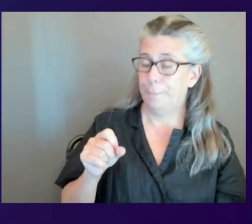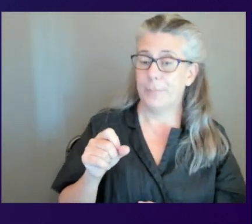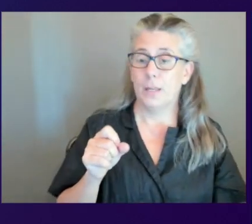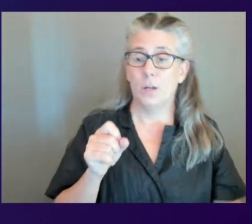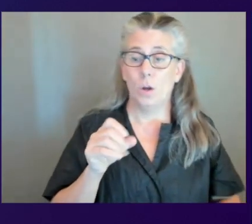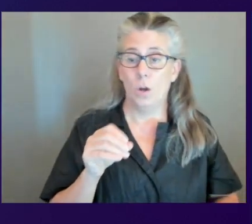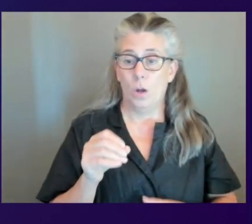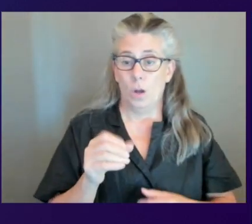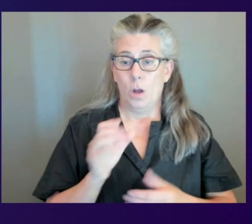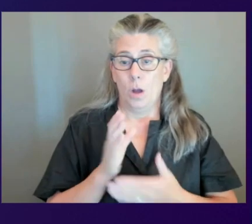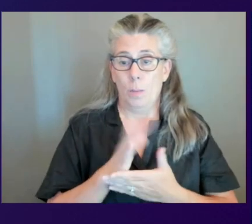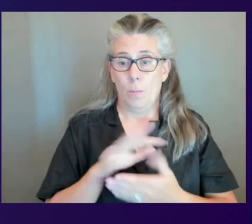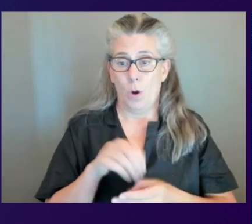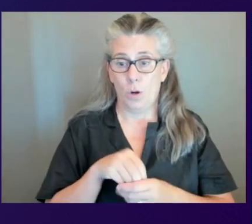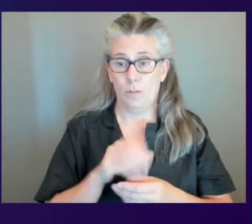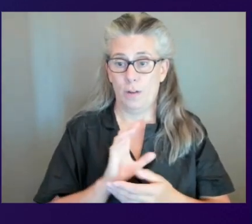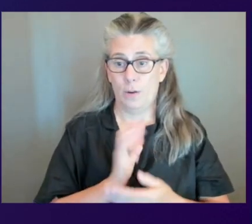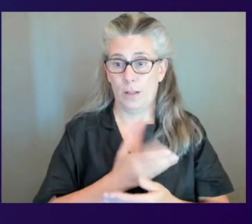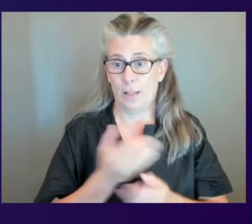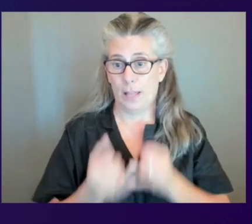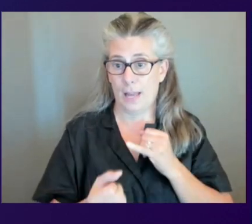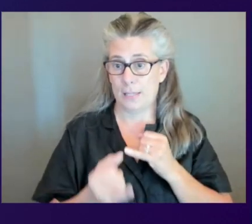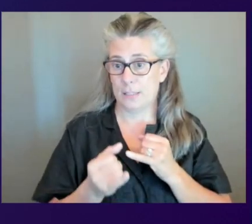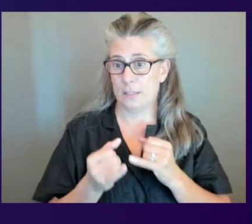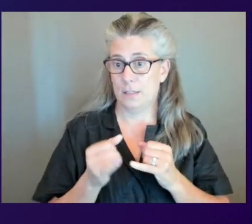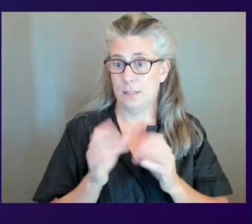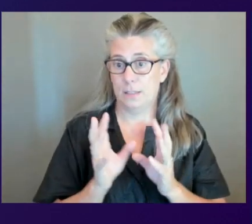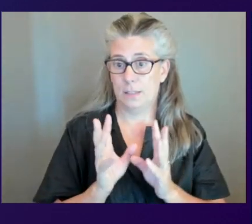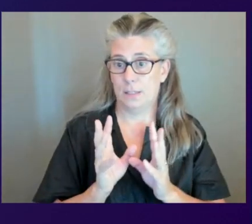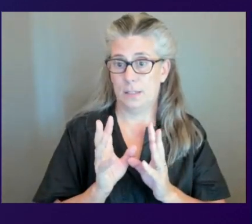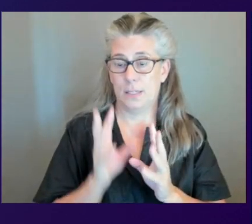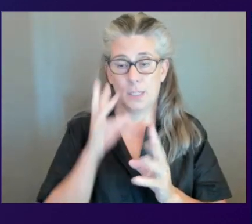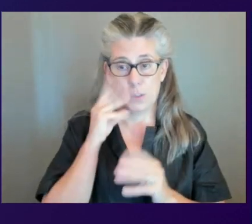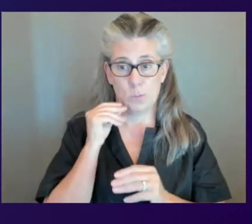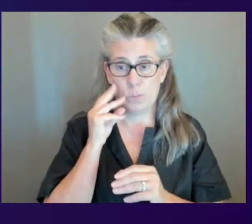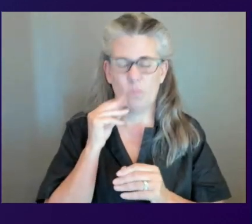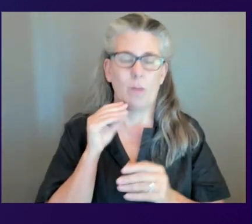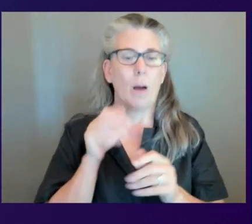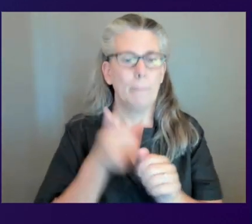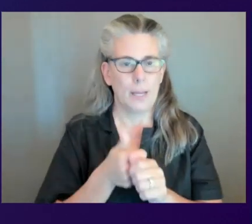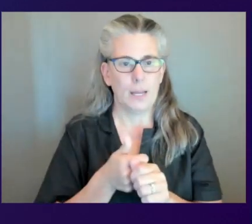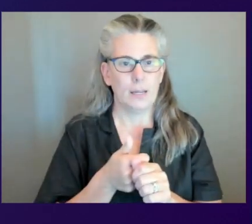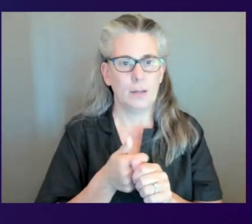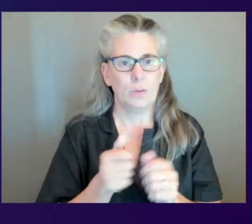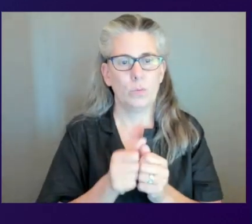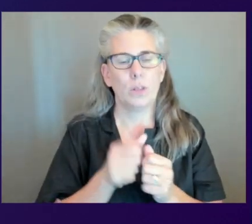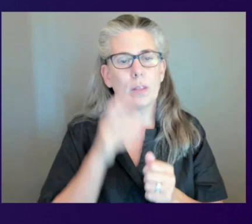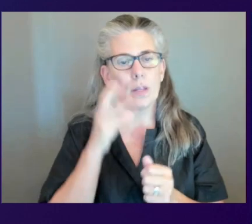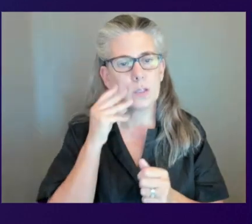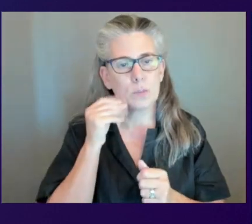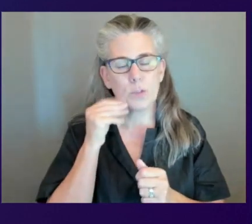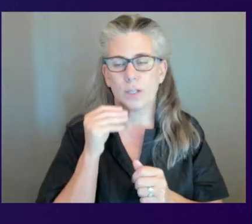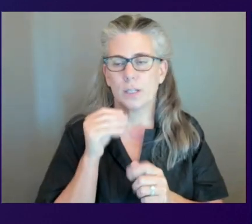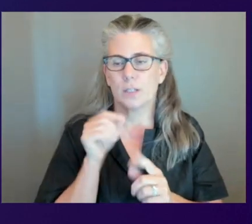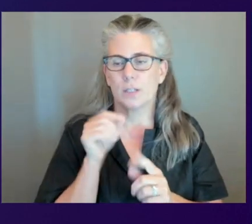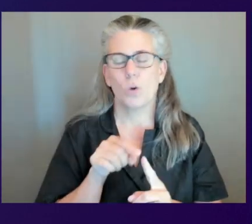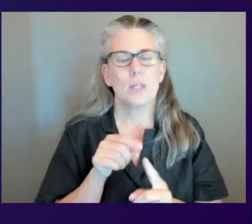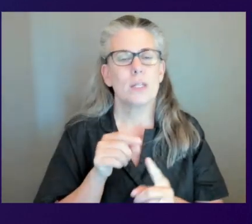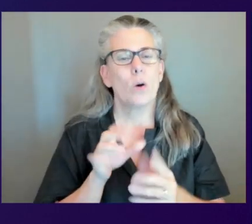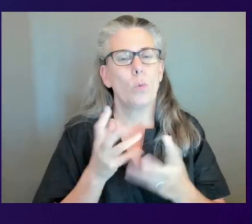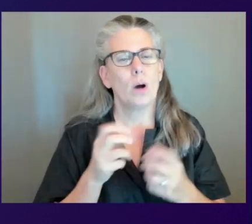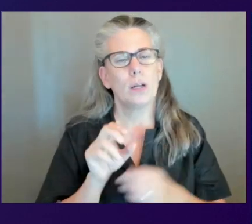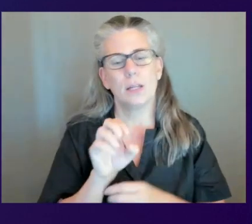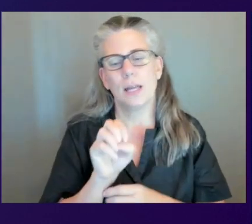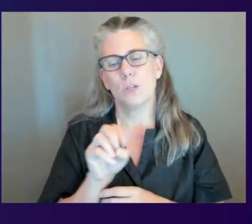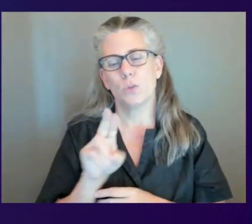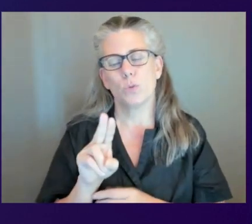last update to the session experience was to make sure that all that stuff happened behind the scenes and that a user didn't have to think. So what happens is, even though it's a Linux computer